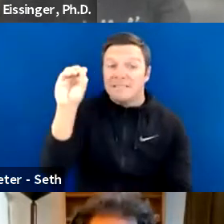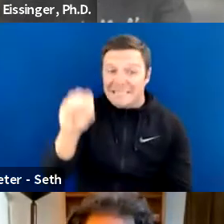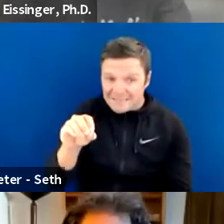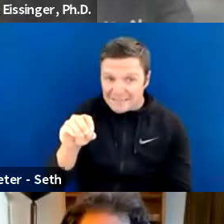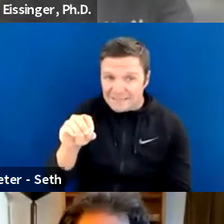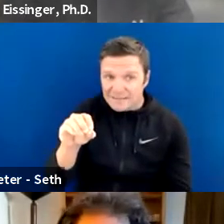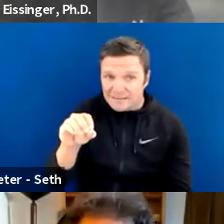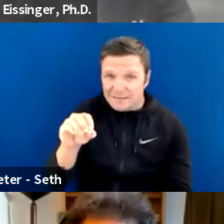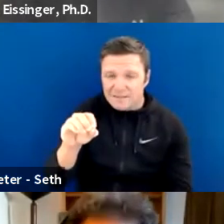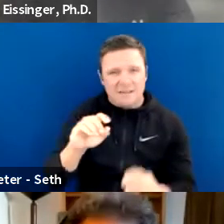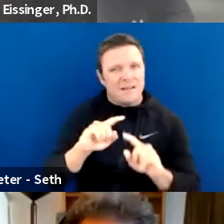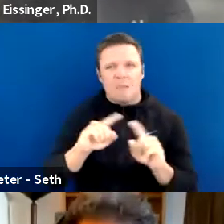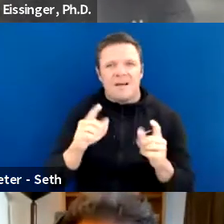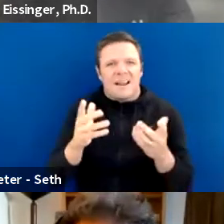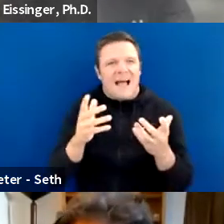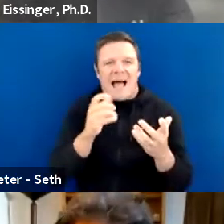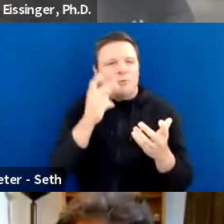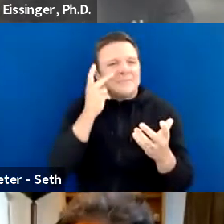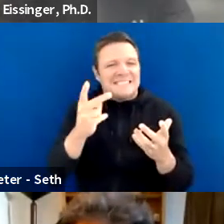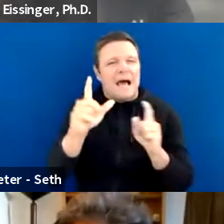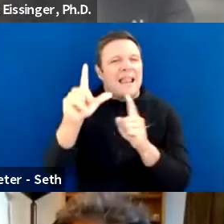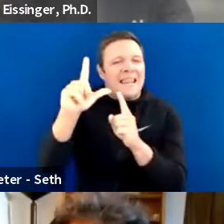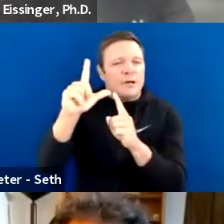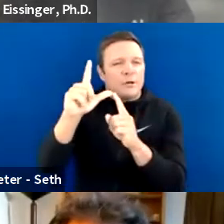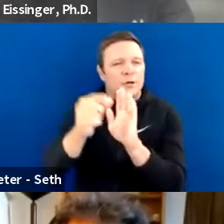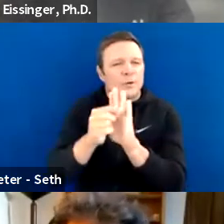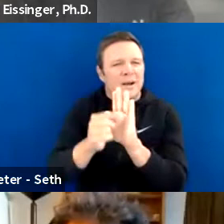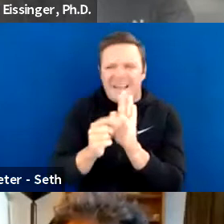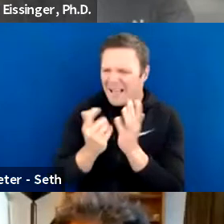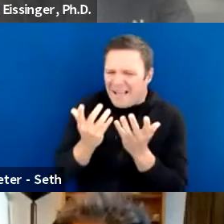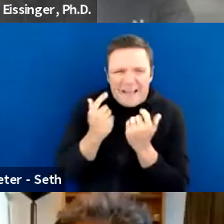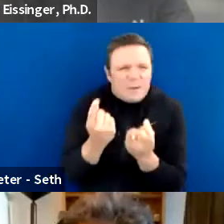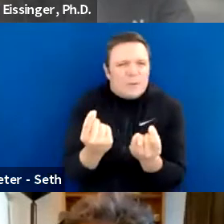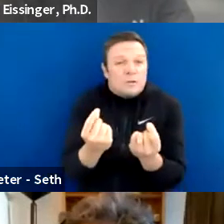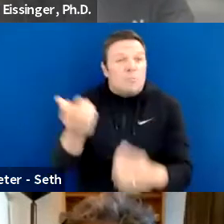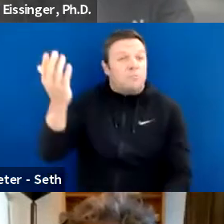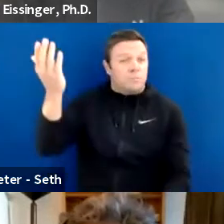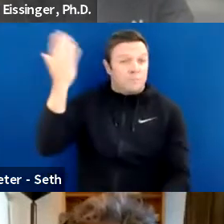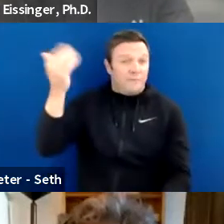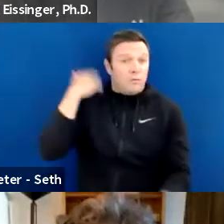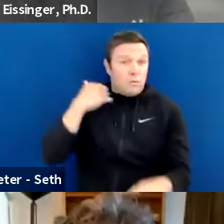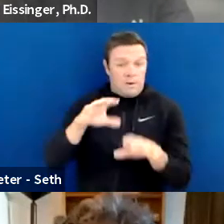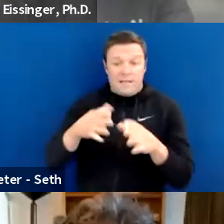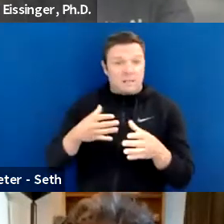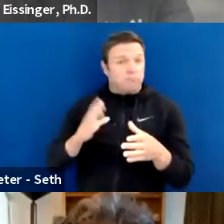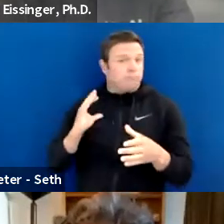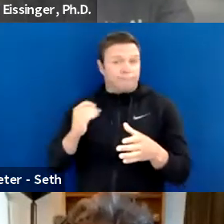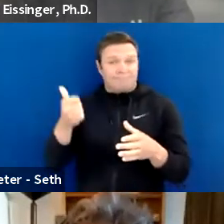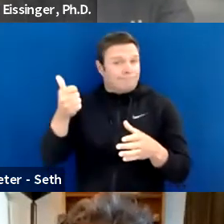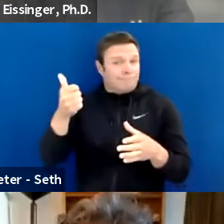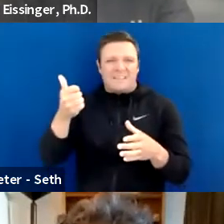but I am no longer seeing a letter grade and I don't know how to fix it. My classes before did that, but now all I'm seeing